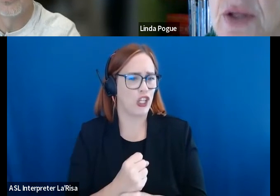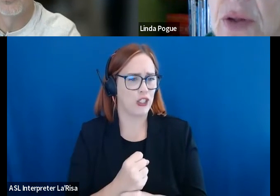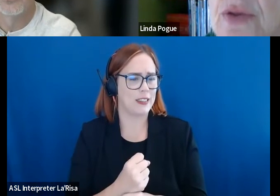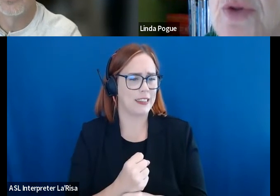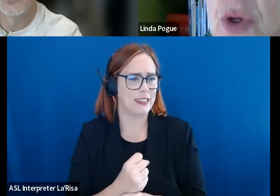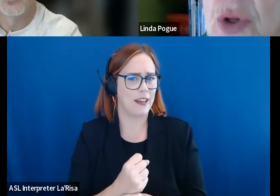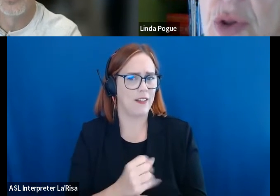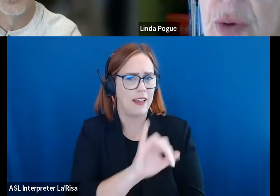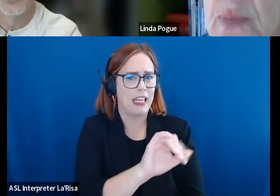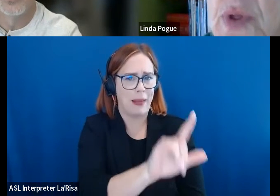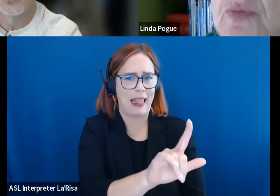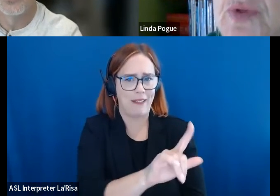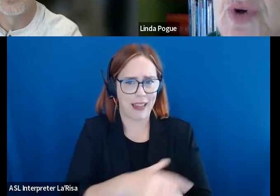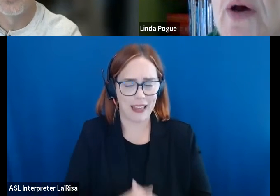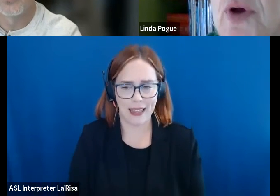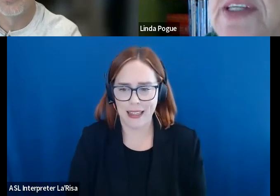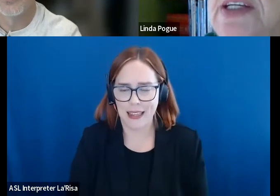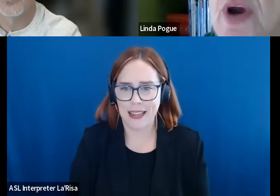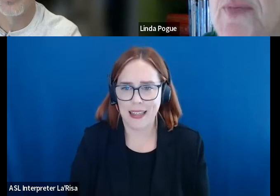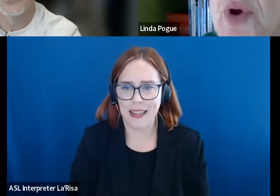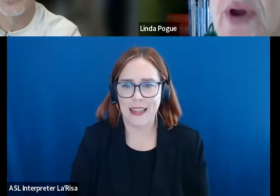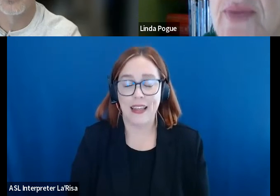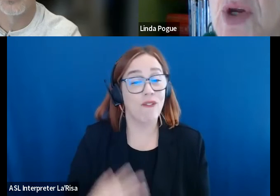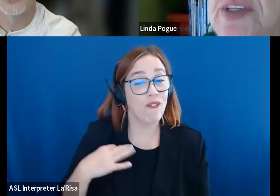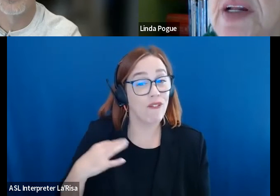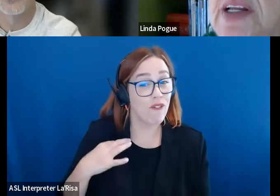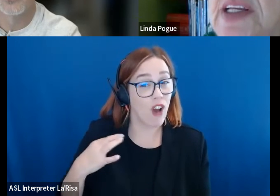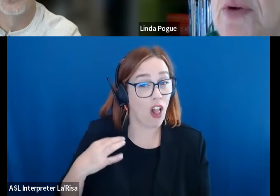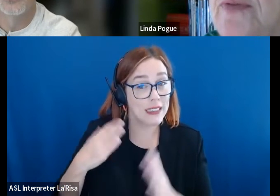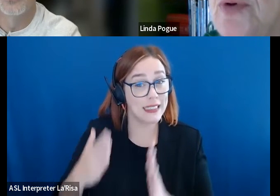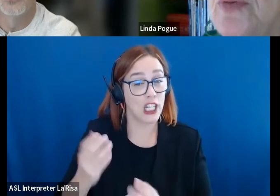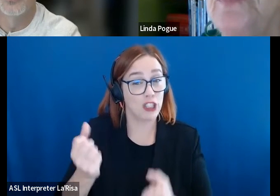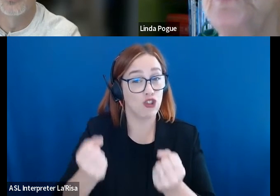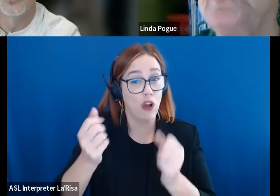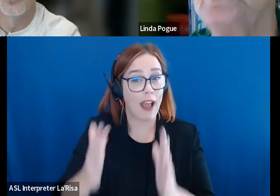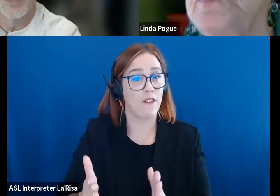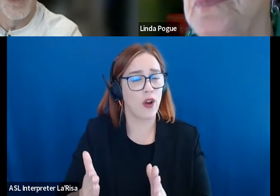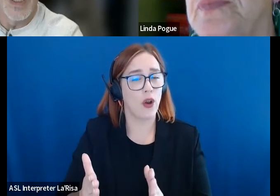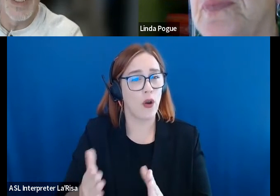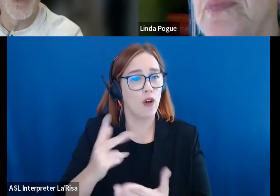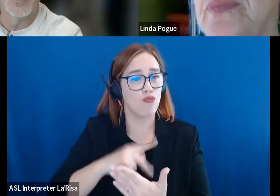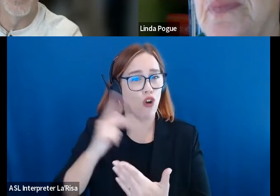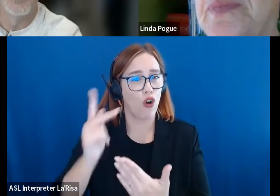and the volunteer driver program that you're still as well known for?